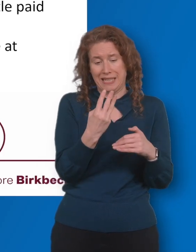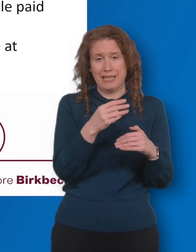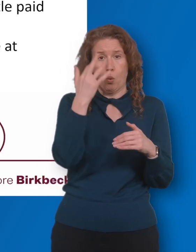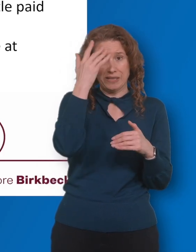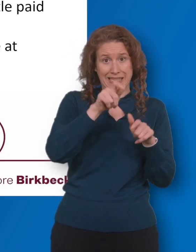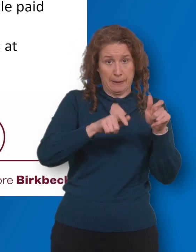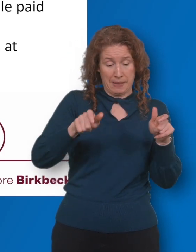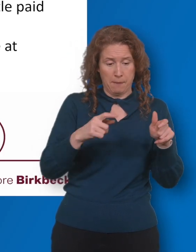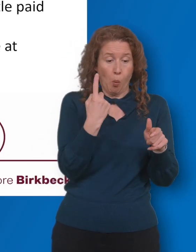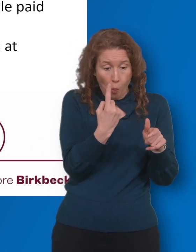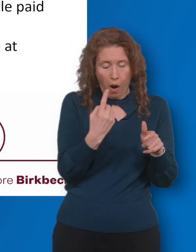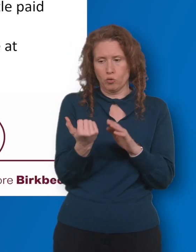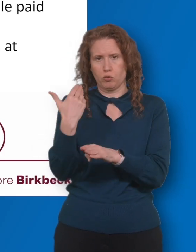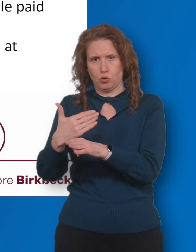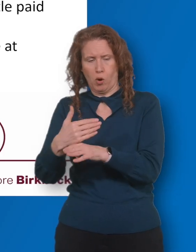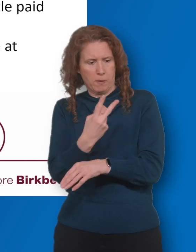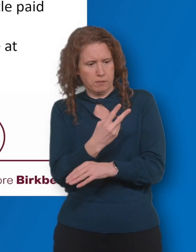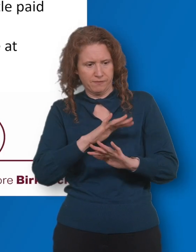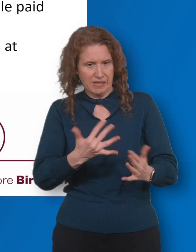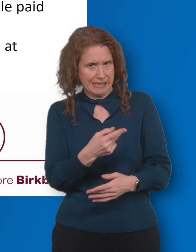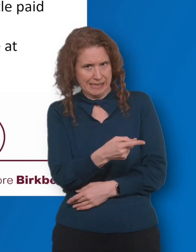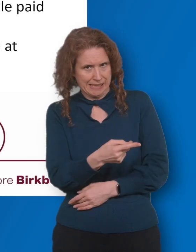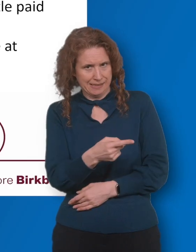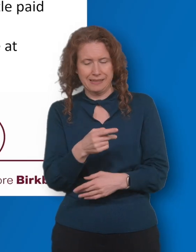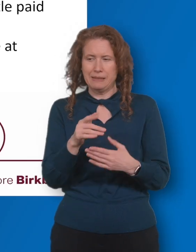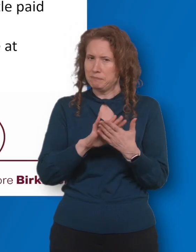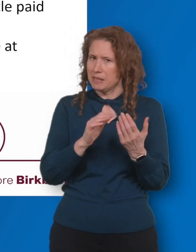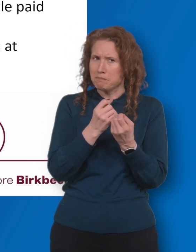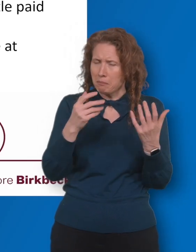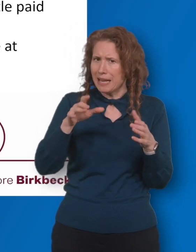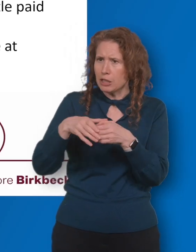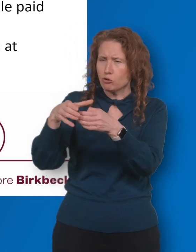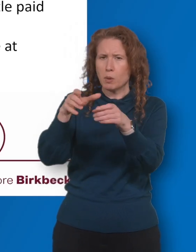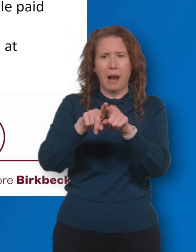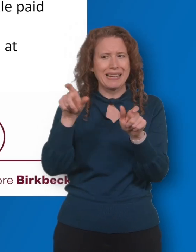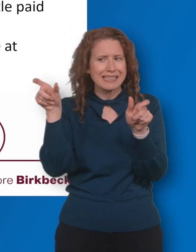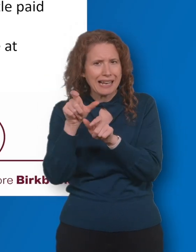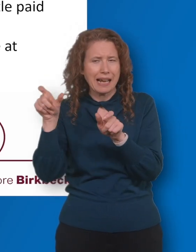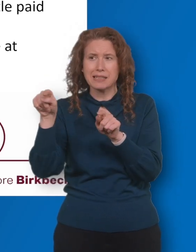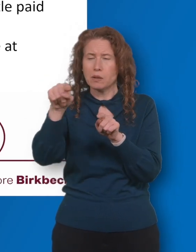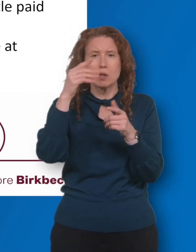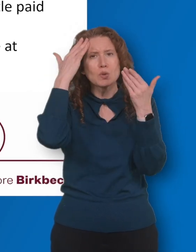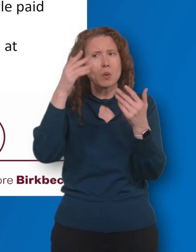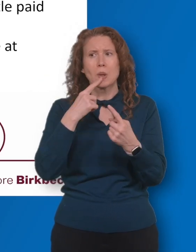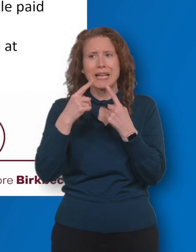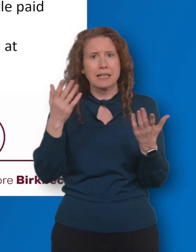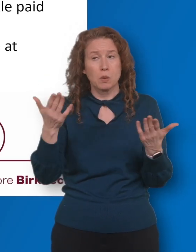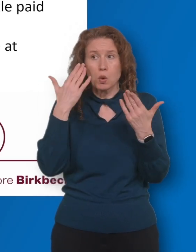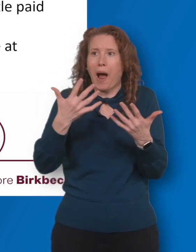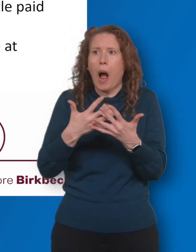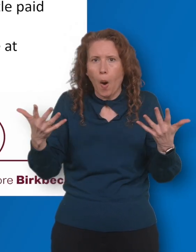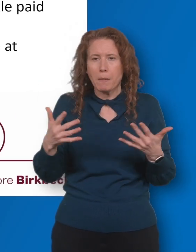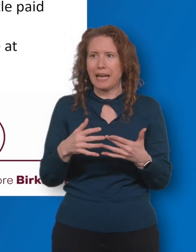UK currently is in gainful employment, and many other groups, such as dyslexics, we don't even have data on.